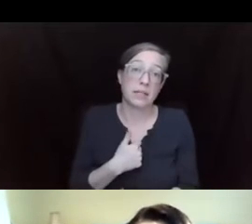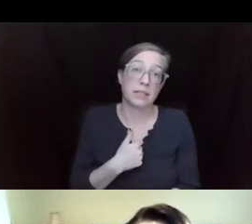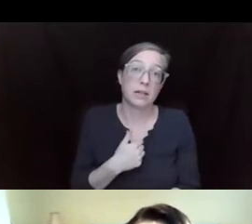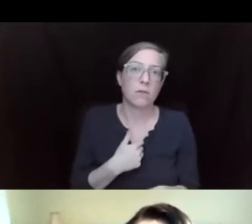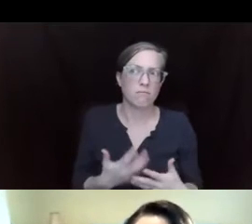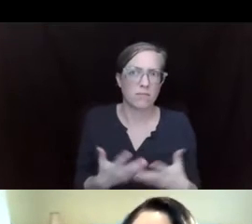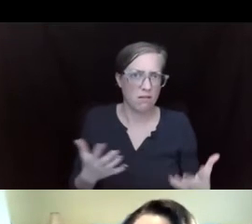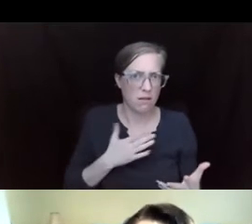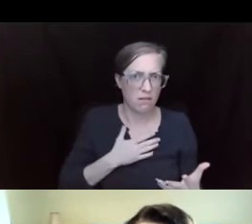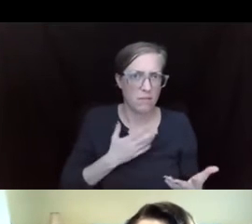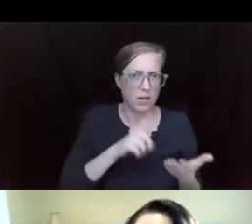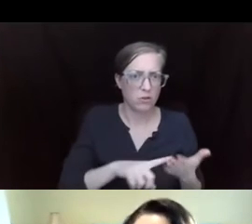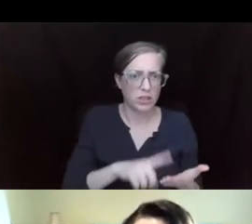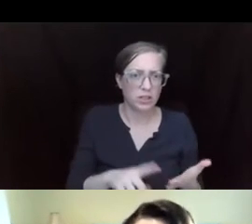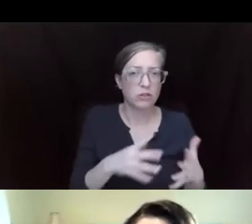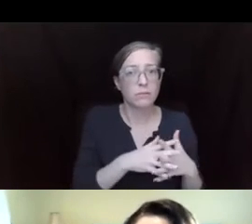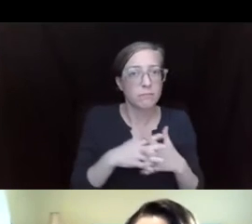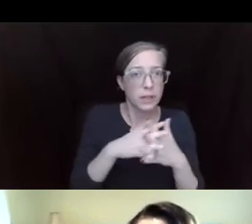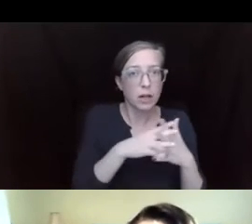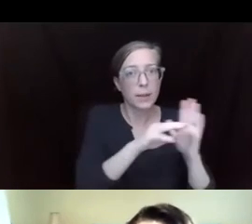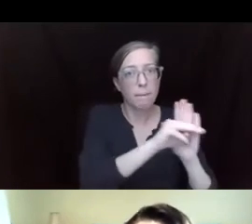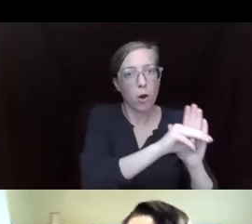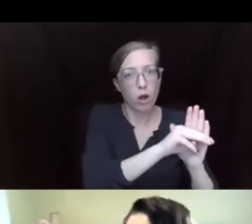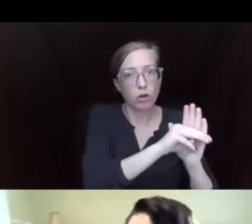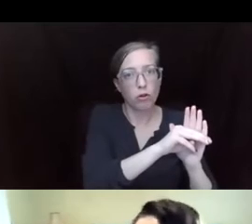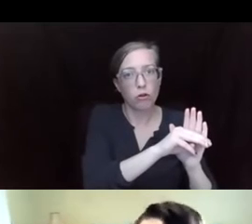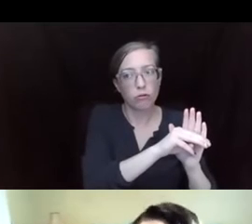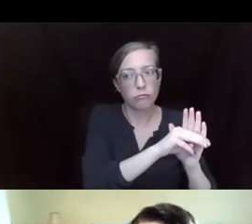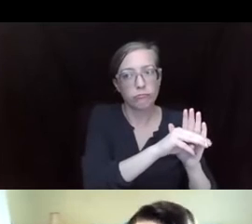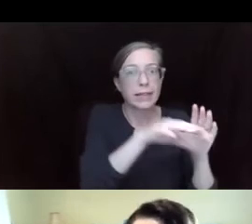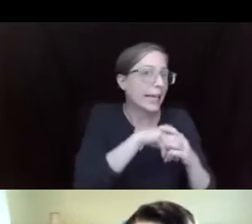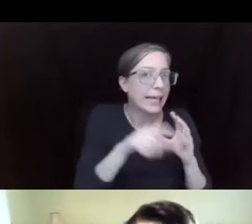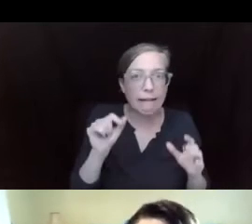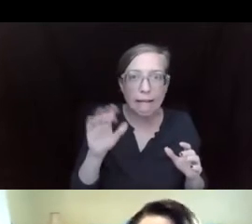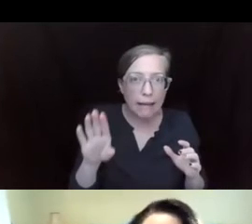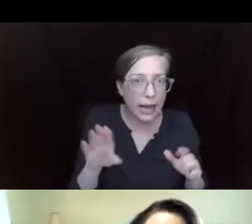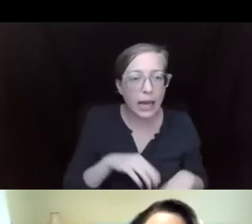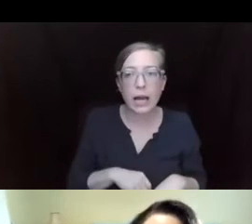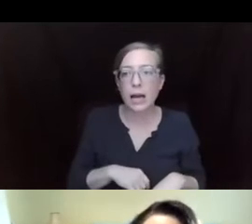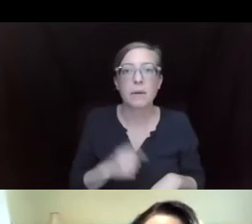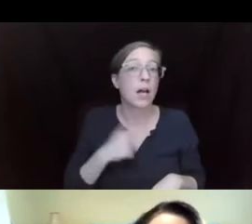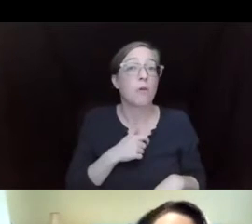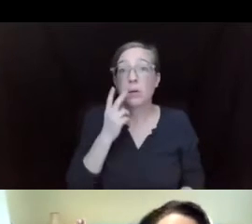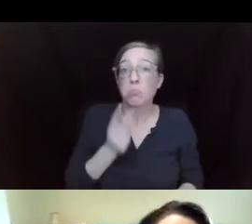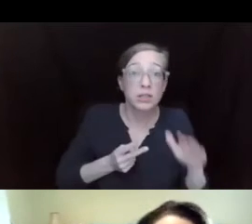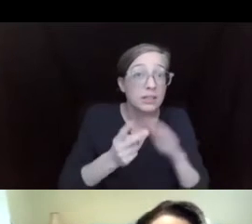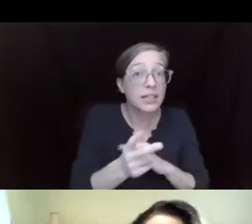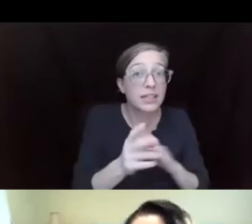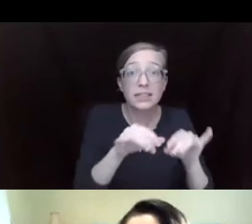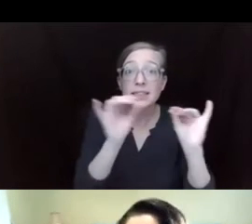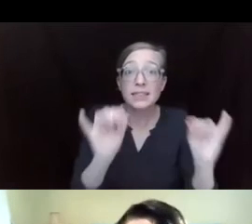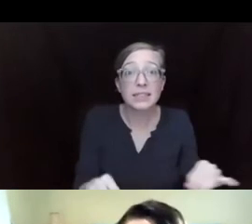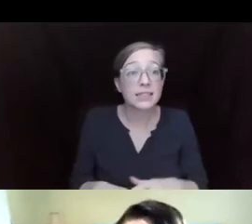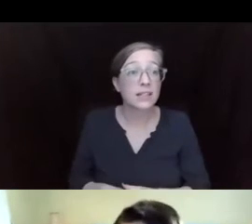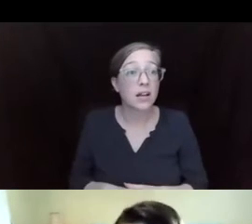We do modeling with COMSOL and MATLAB, and we predict the performance of the system, and we use the Laplace equation